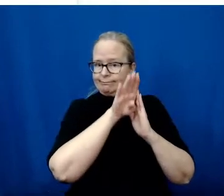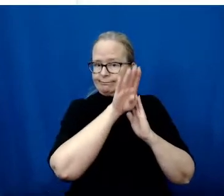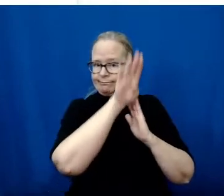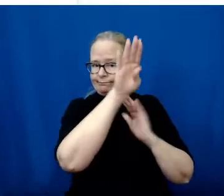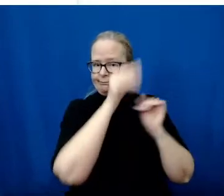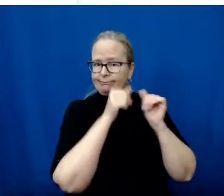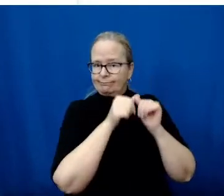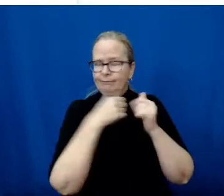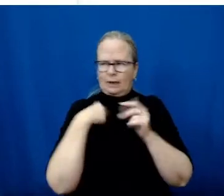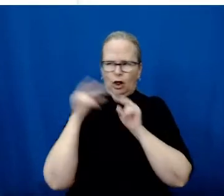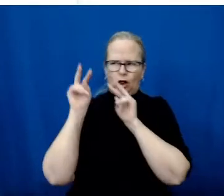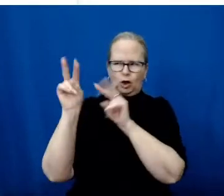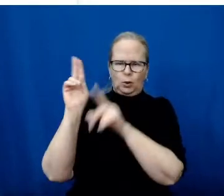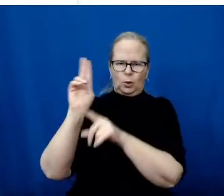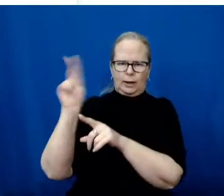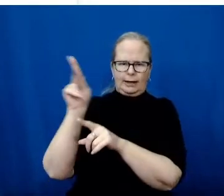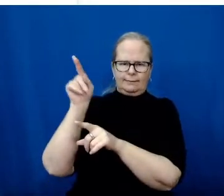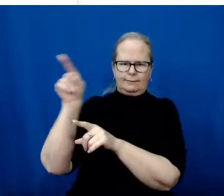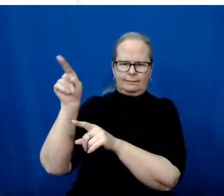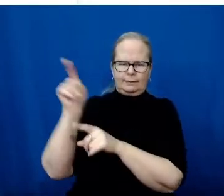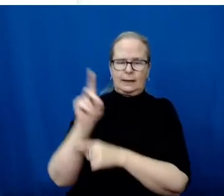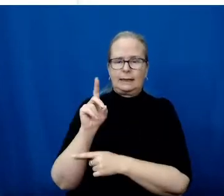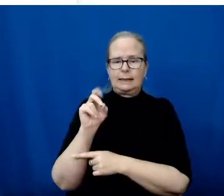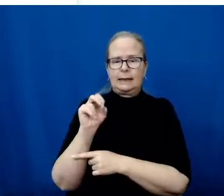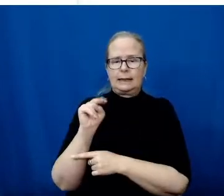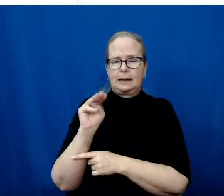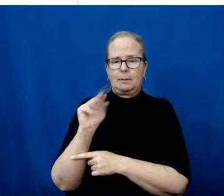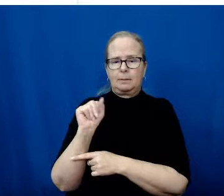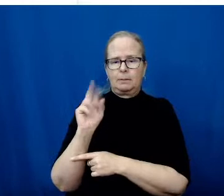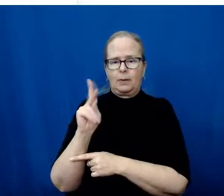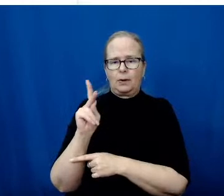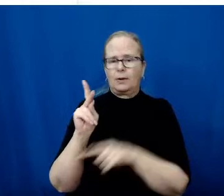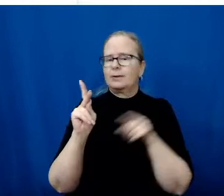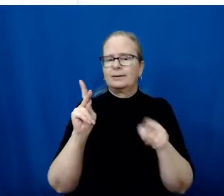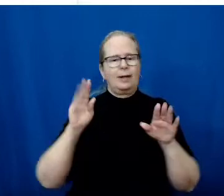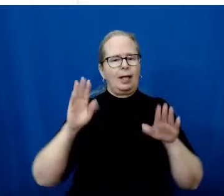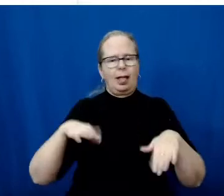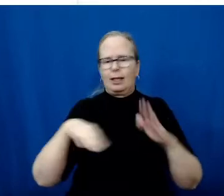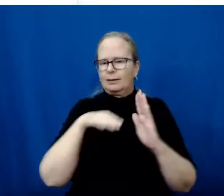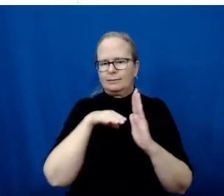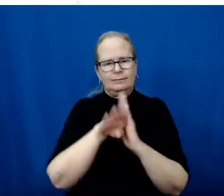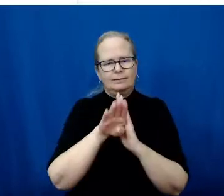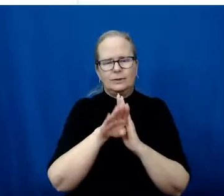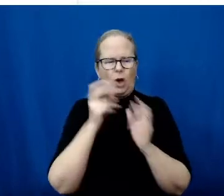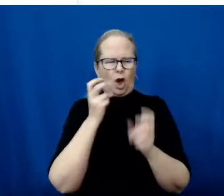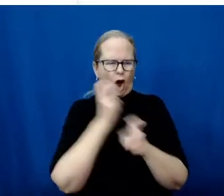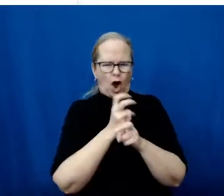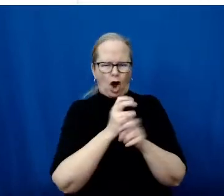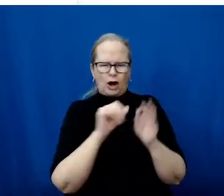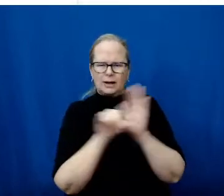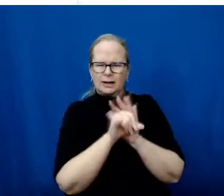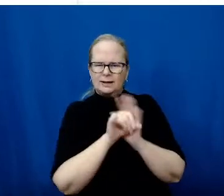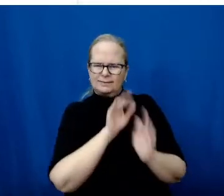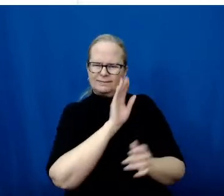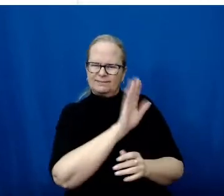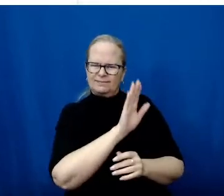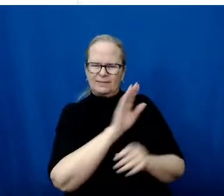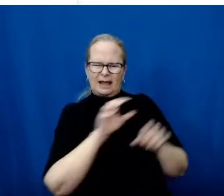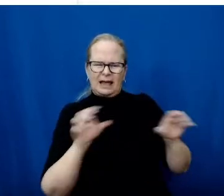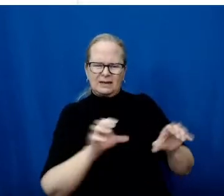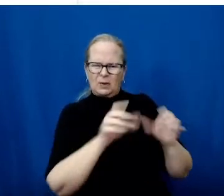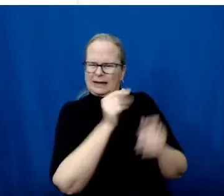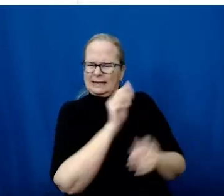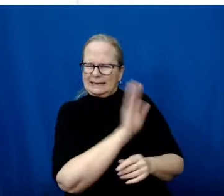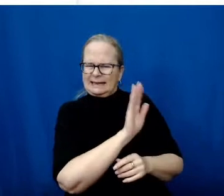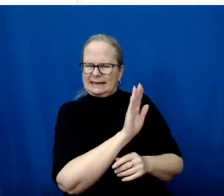per day. It's harder to see because of the scale, but it still hasn't peaked out its deaths either. So those are the things that I'm watching overseas.